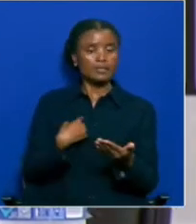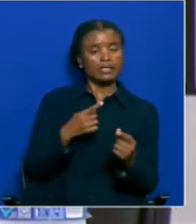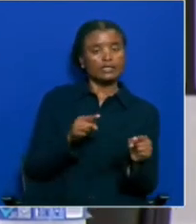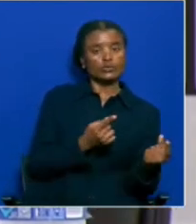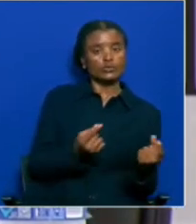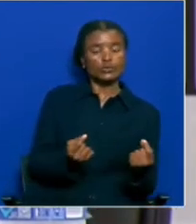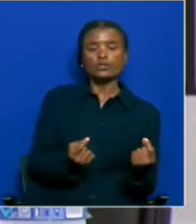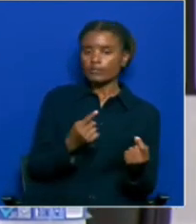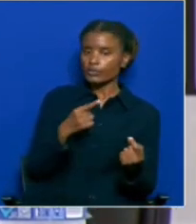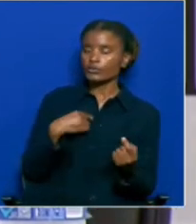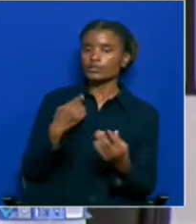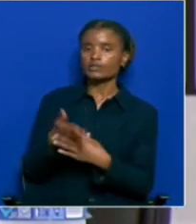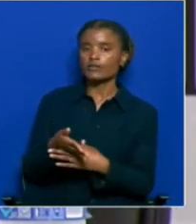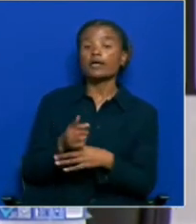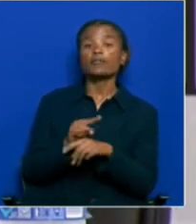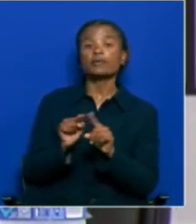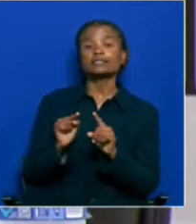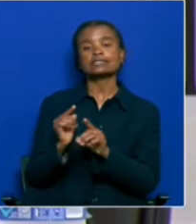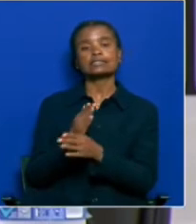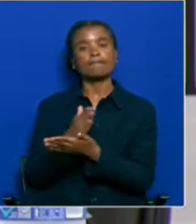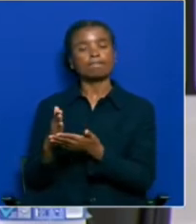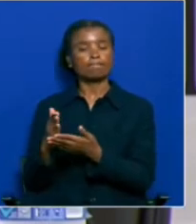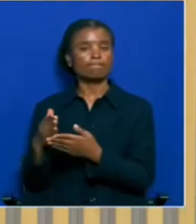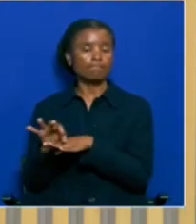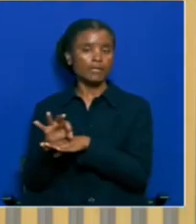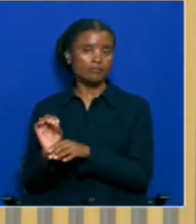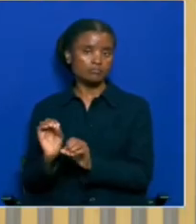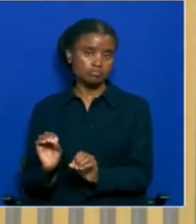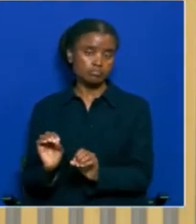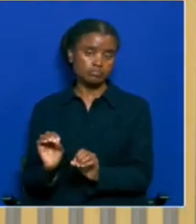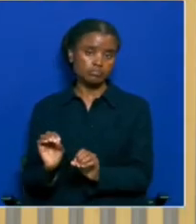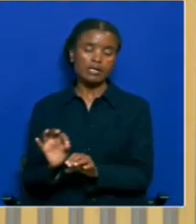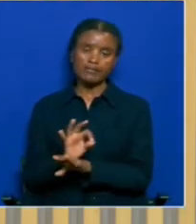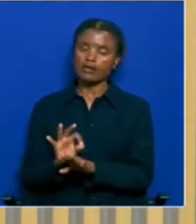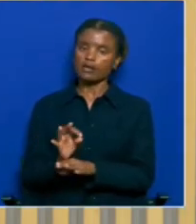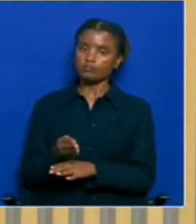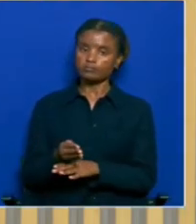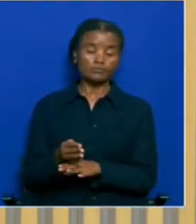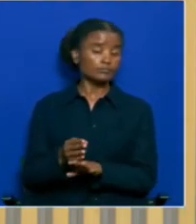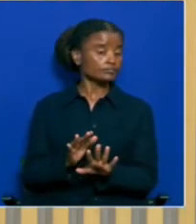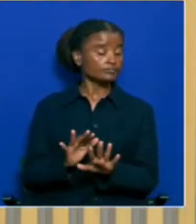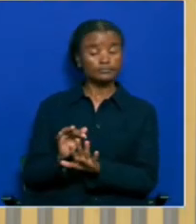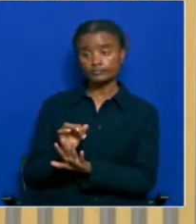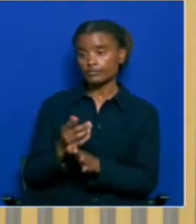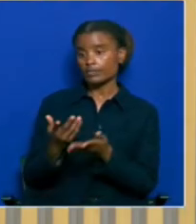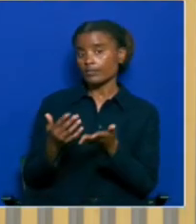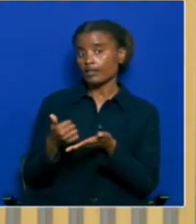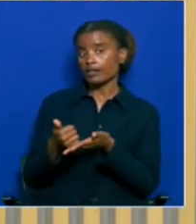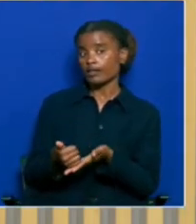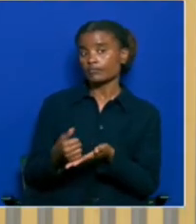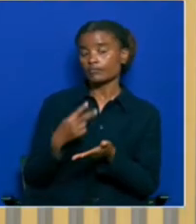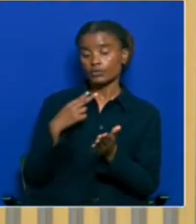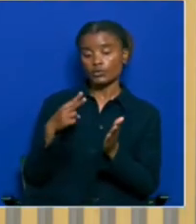those planned ones, you see. It might be helpful. For example, for illicit, sorry. I was saying it might be helpful to look at page